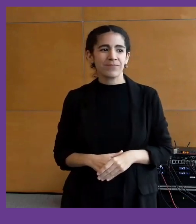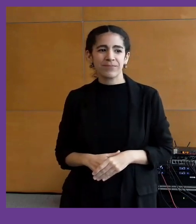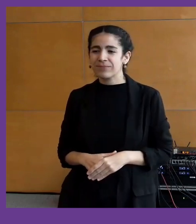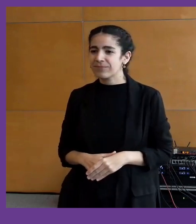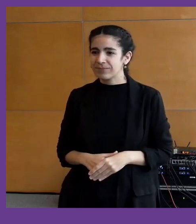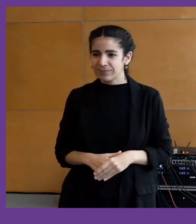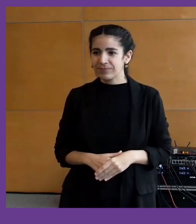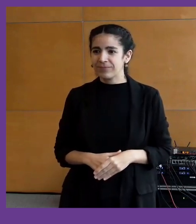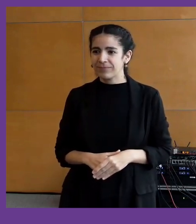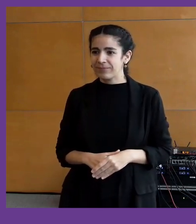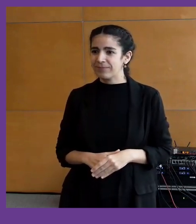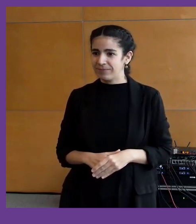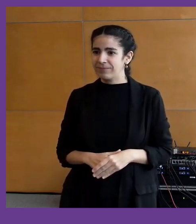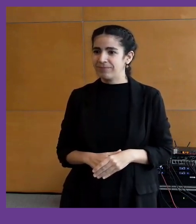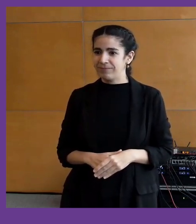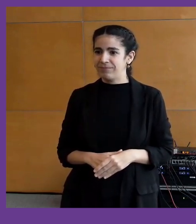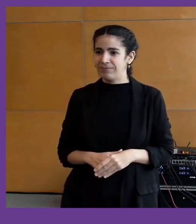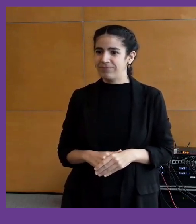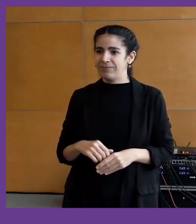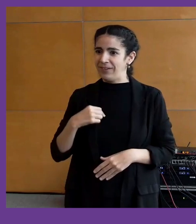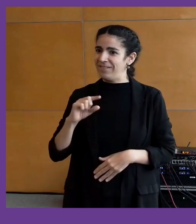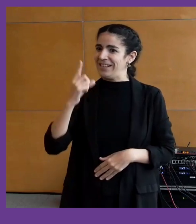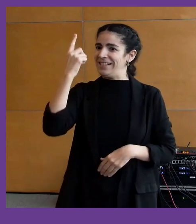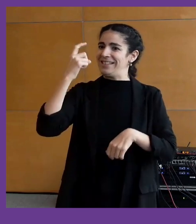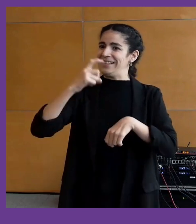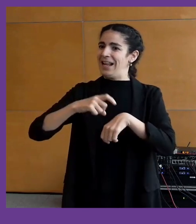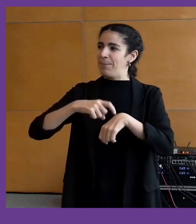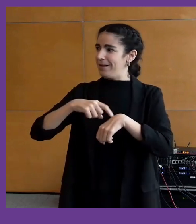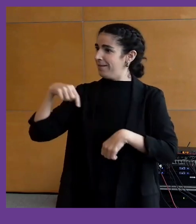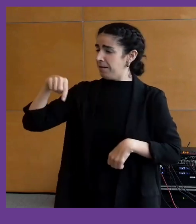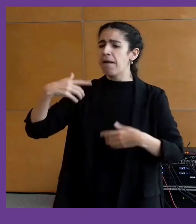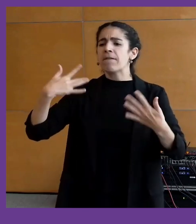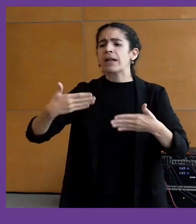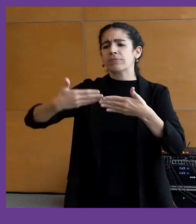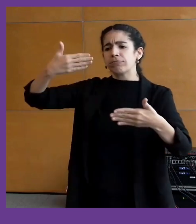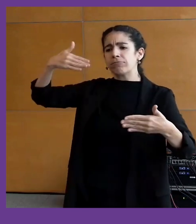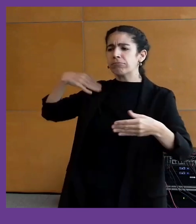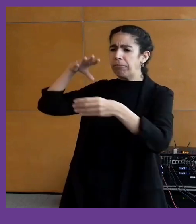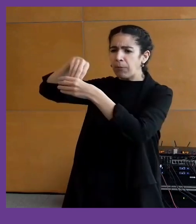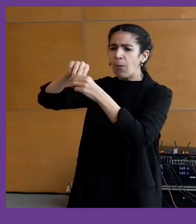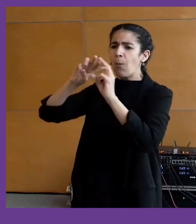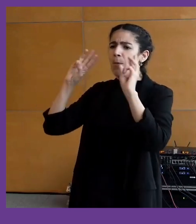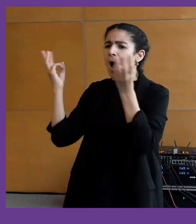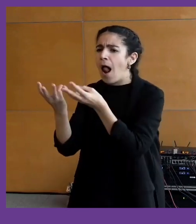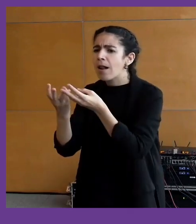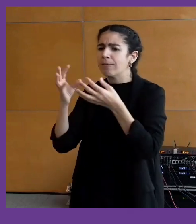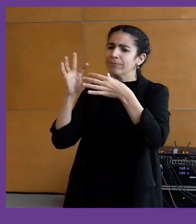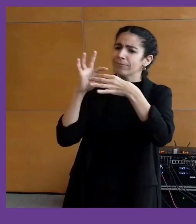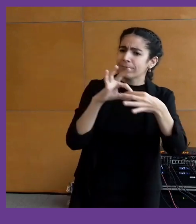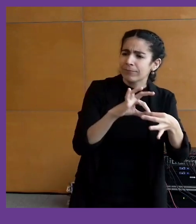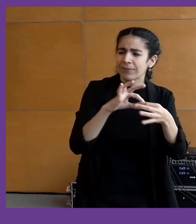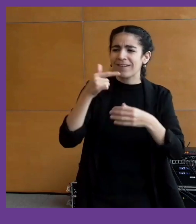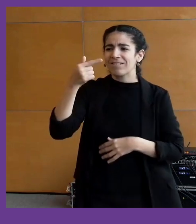seminar on accessibility at FITUR. I wish to extend my gratitude to